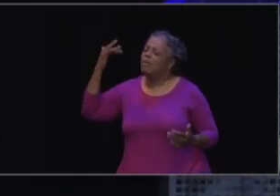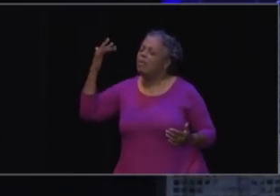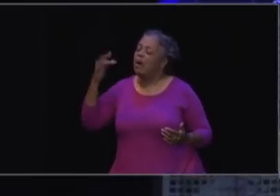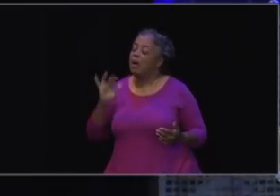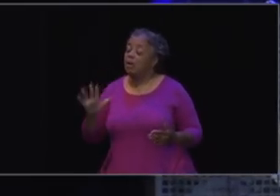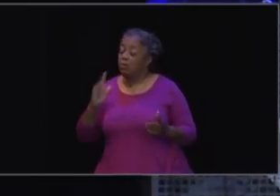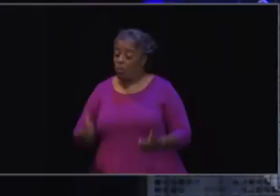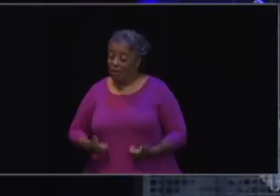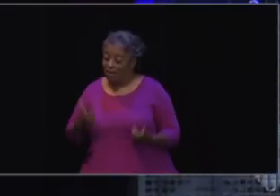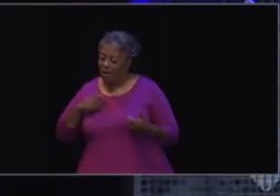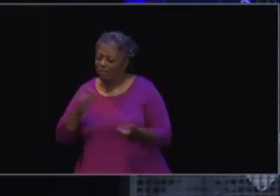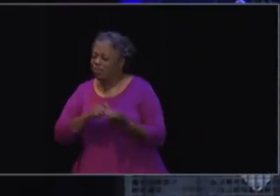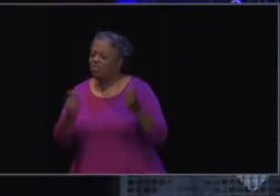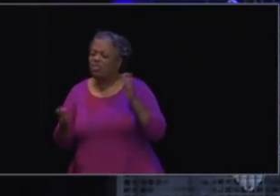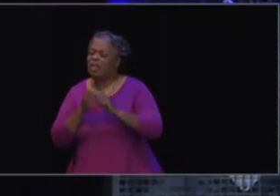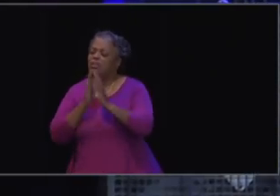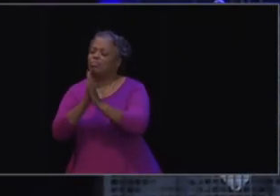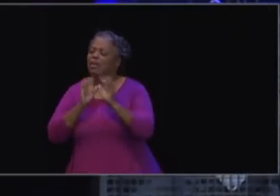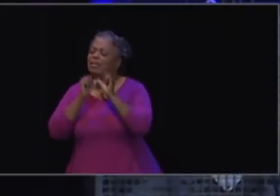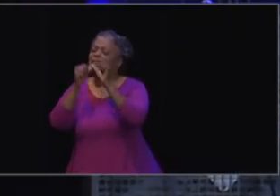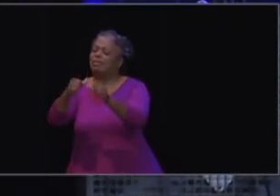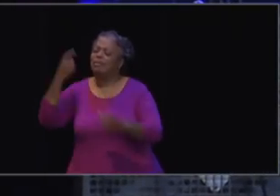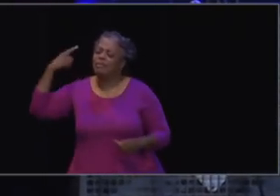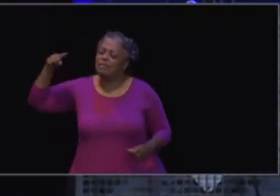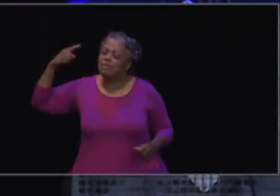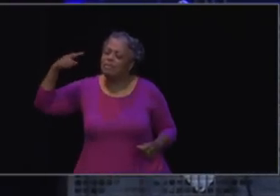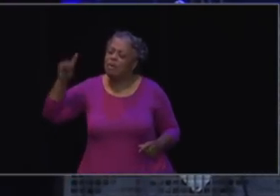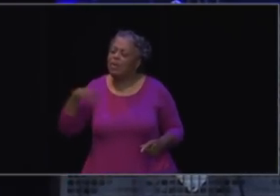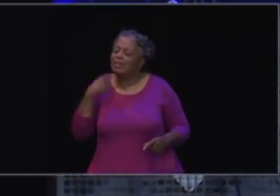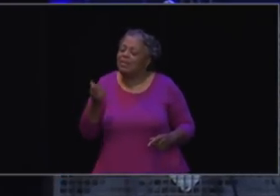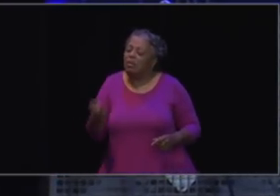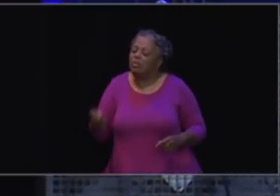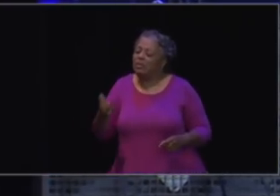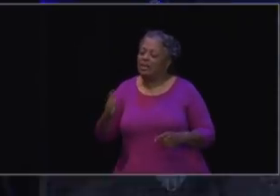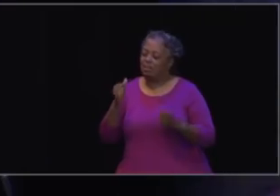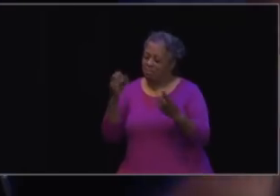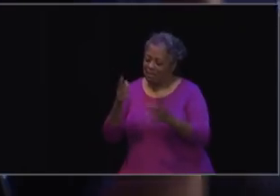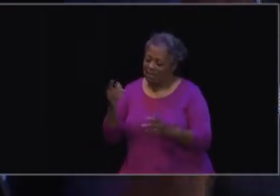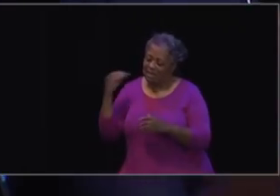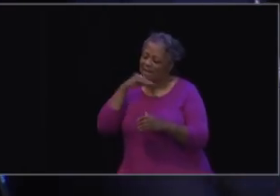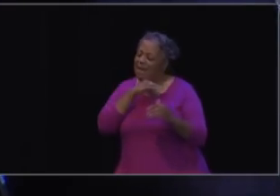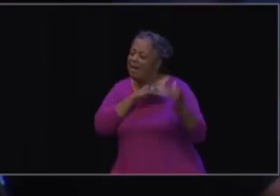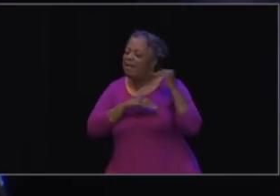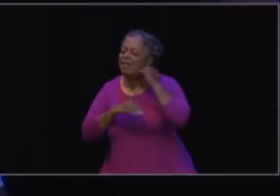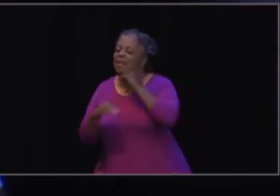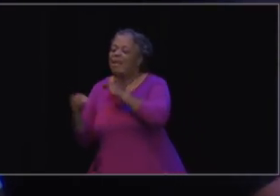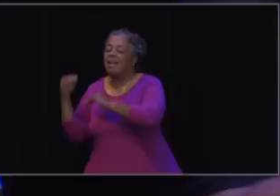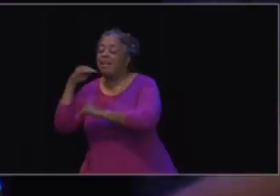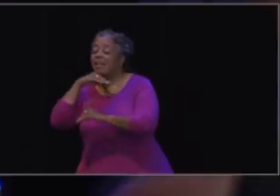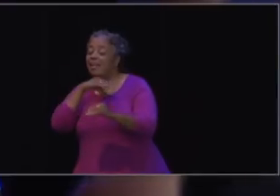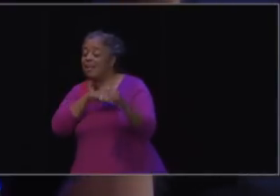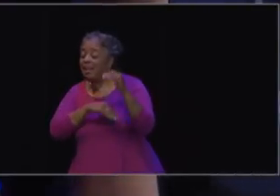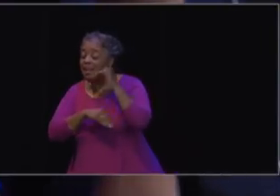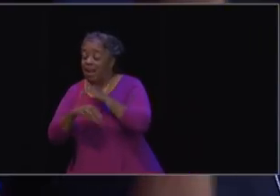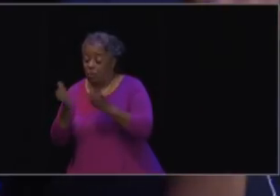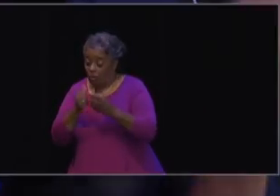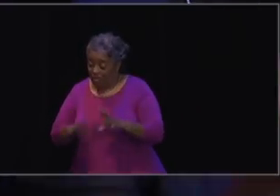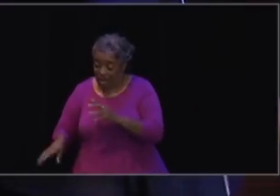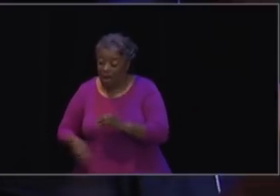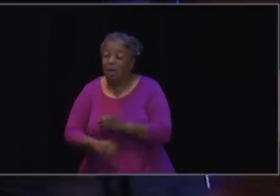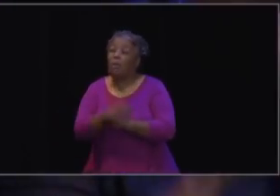life to change? Tell yourself those lies. Without her, you'll